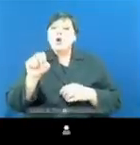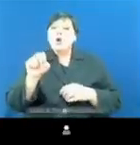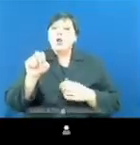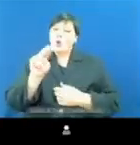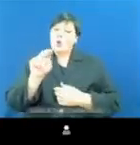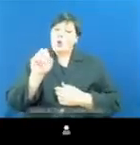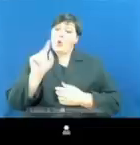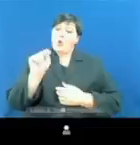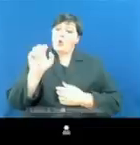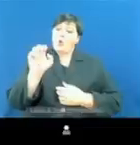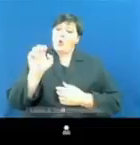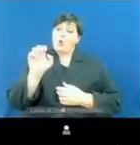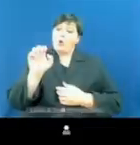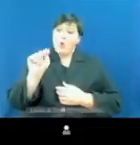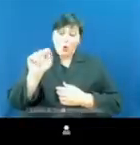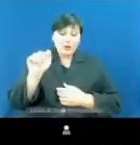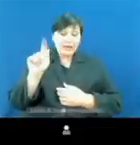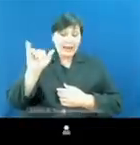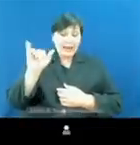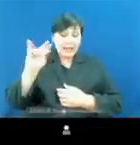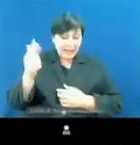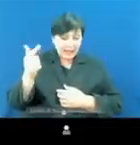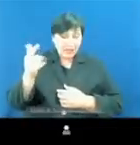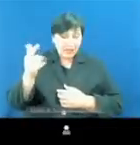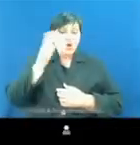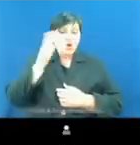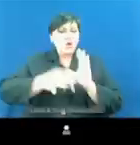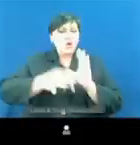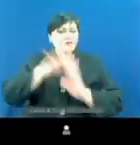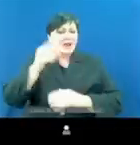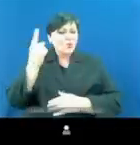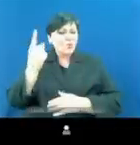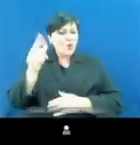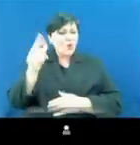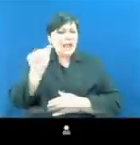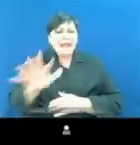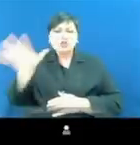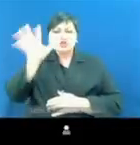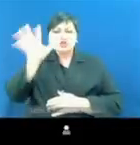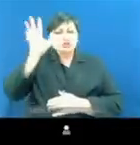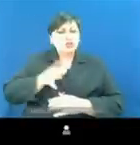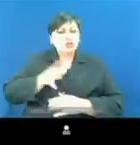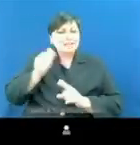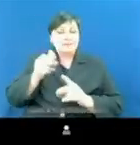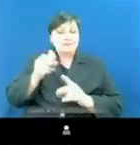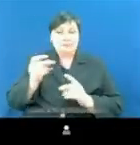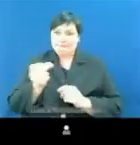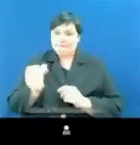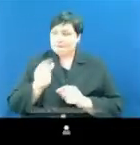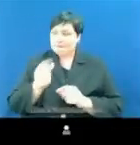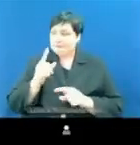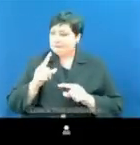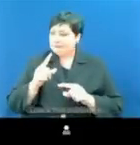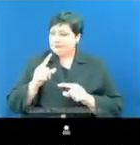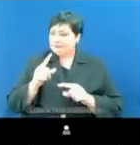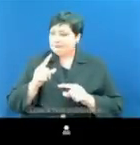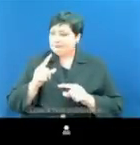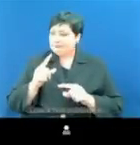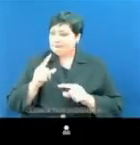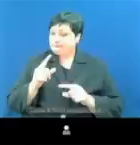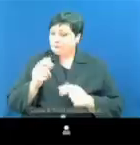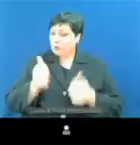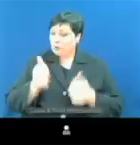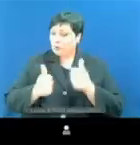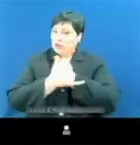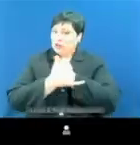with a master's thesis done by an Asian gentleman, and I apologize, I don't know if he's from which country